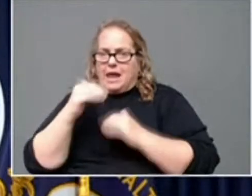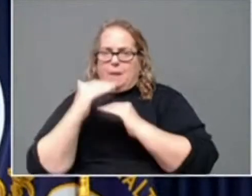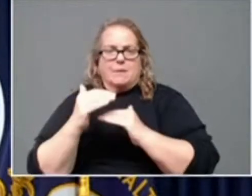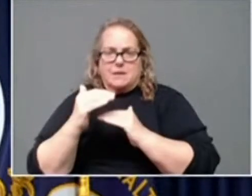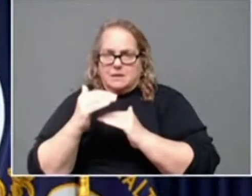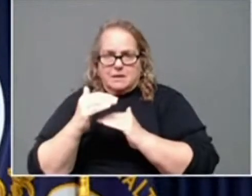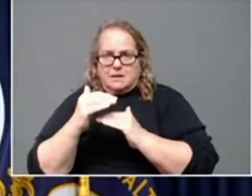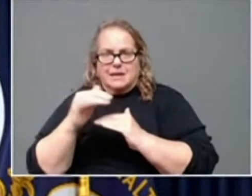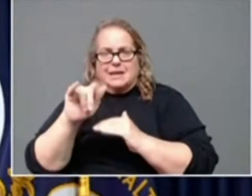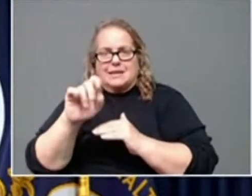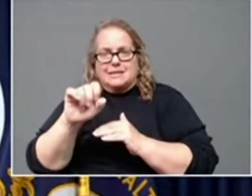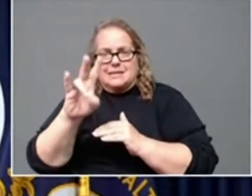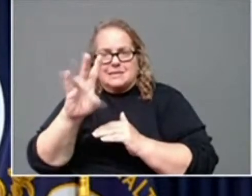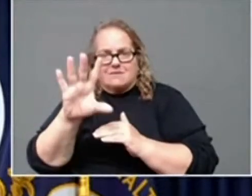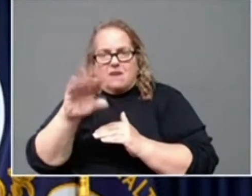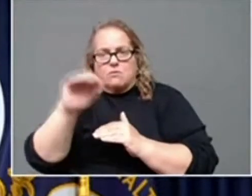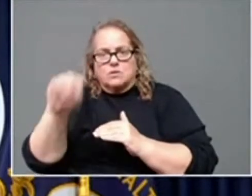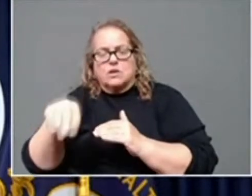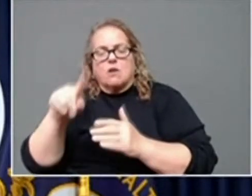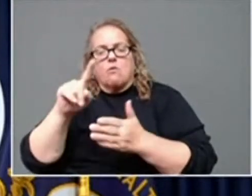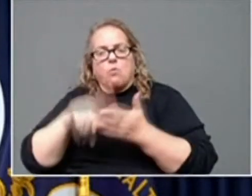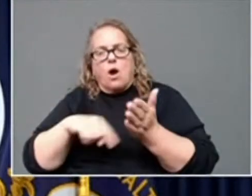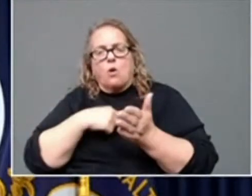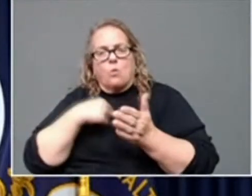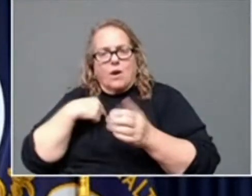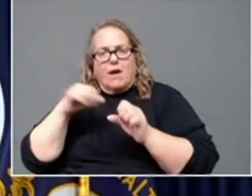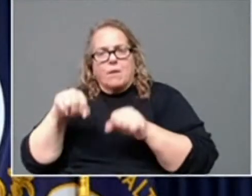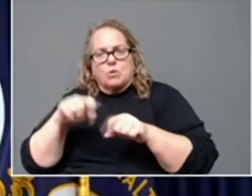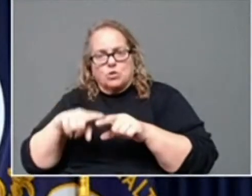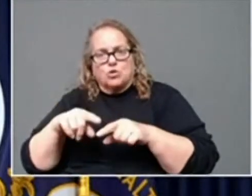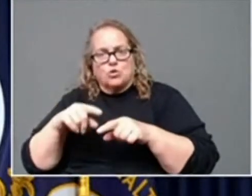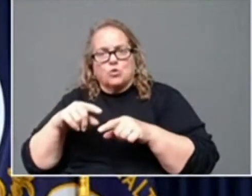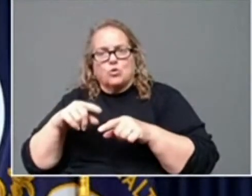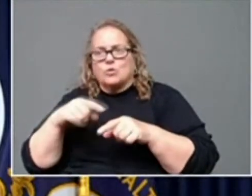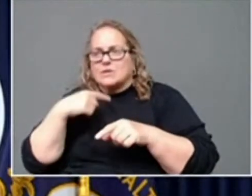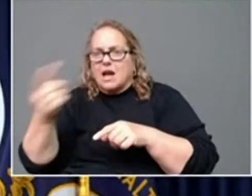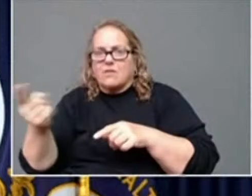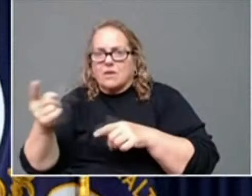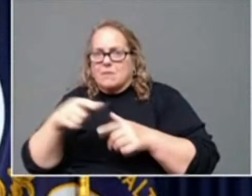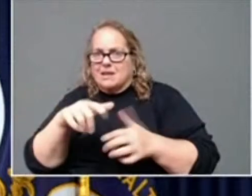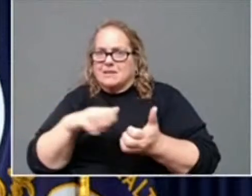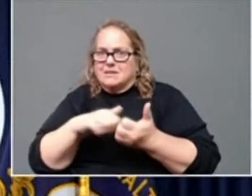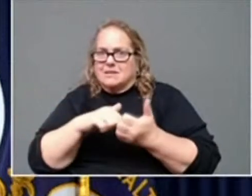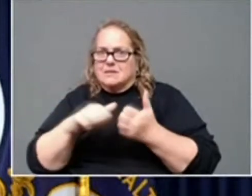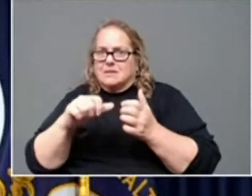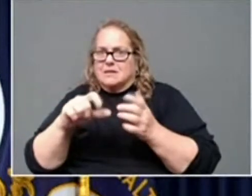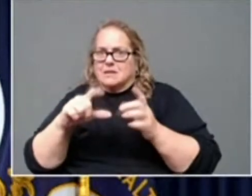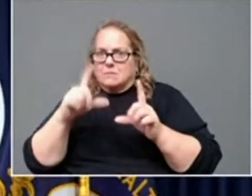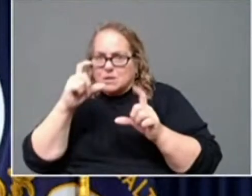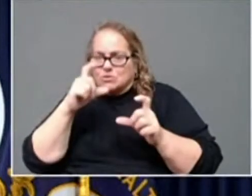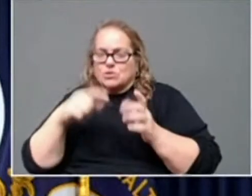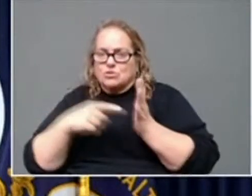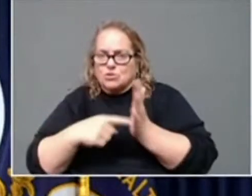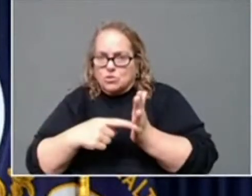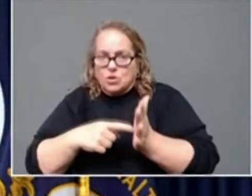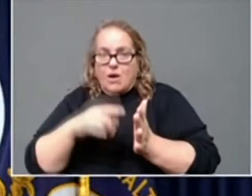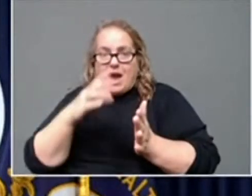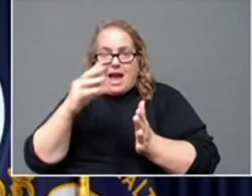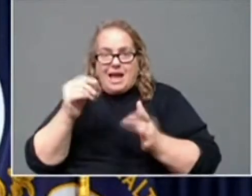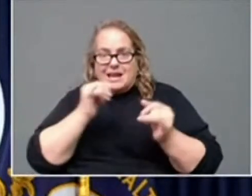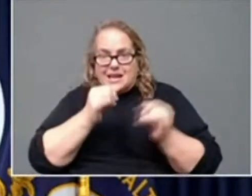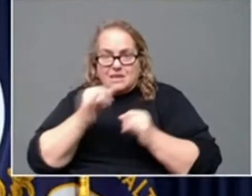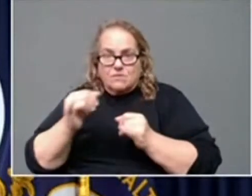75% of what we are able to provide to them. There's also the individual assistance, and that'll depend on the number of households.